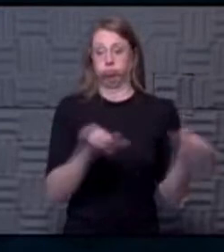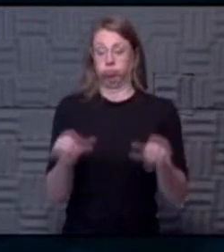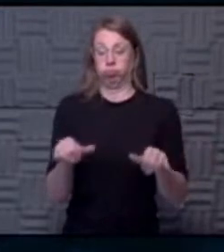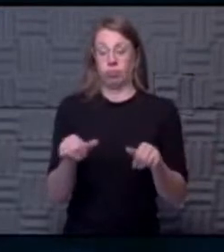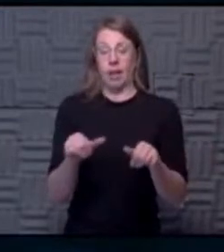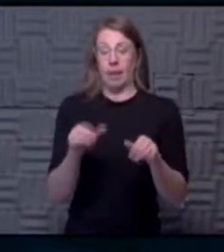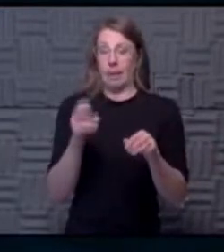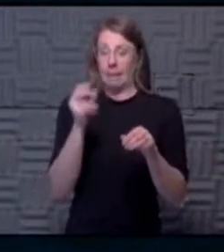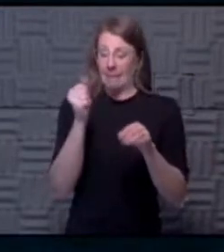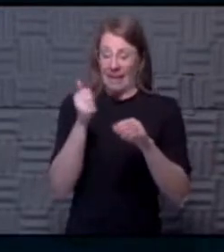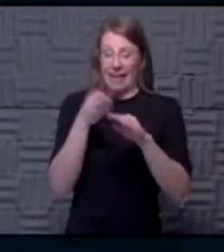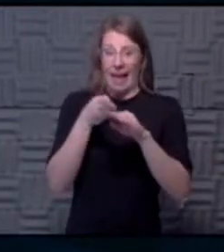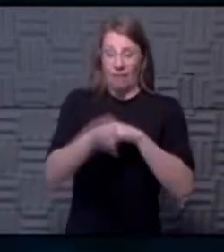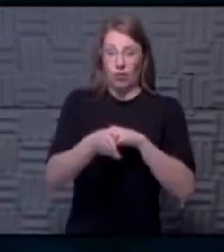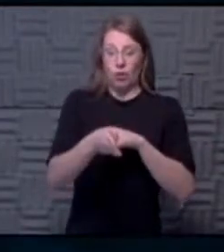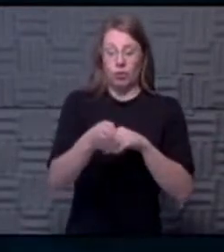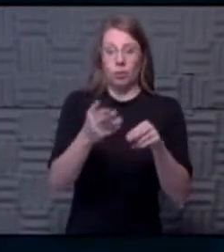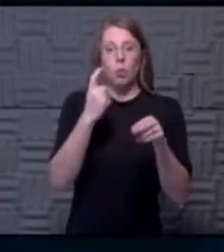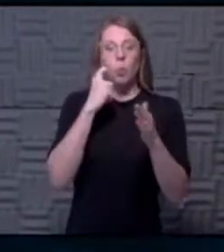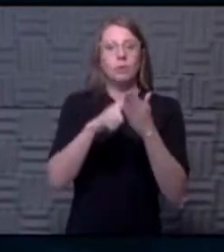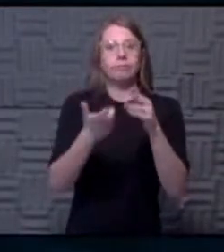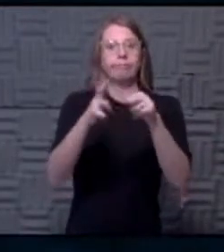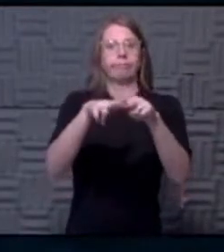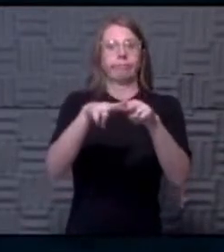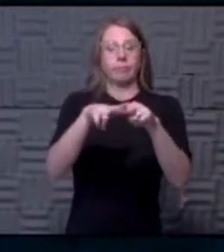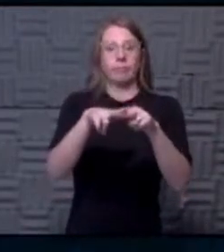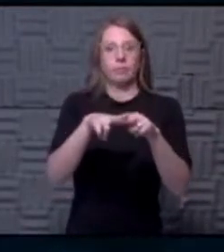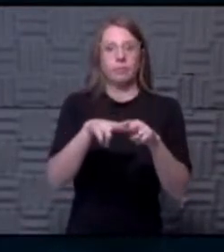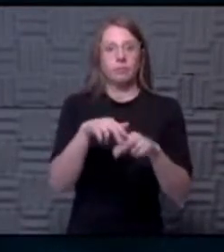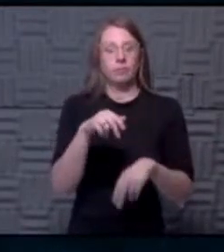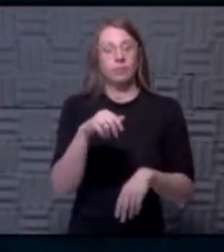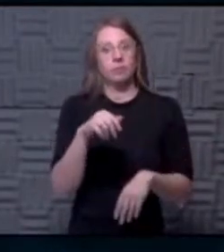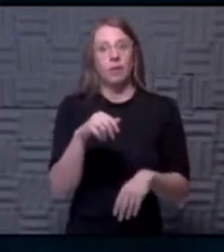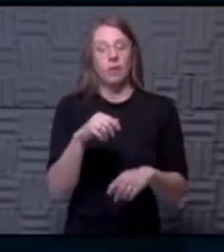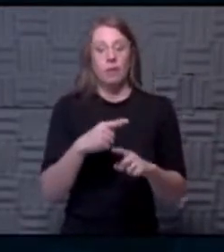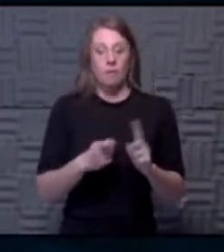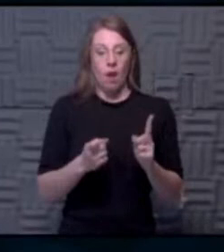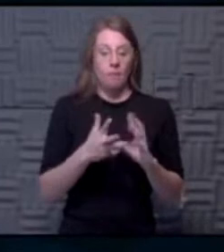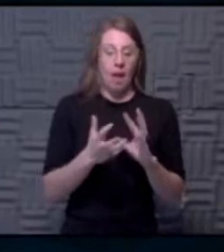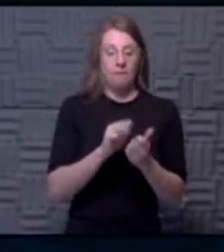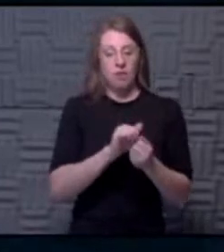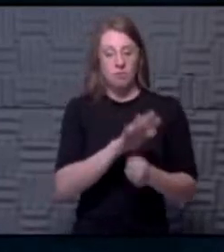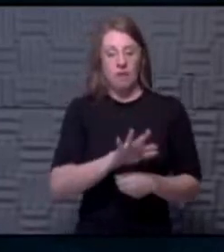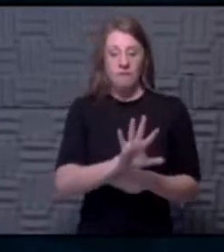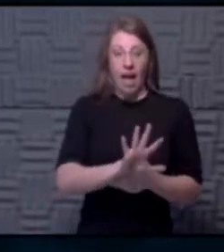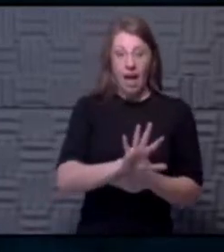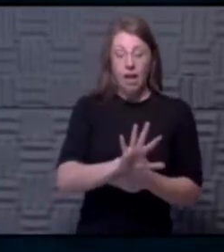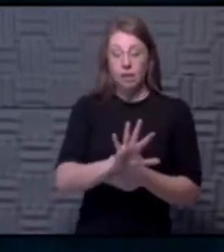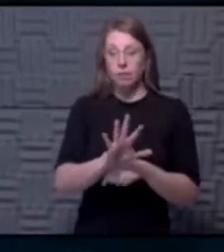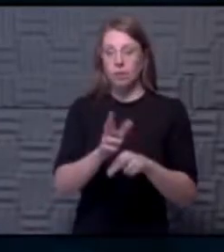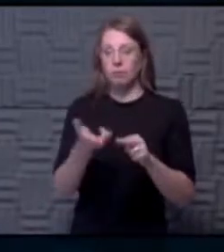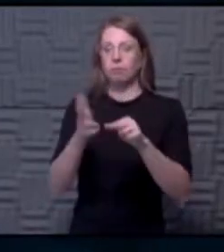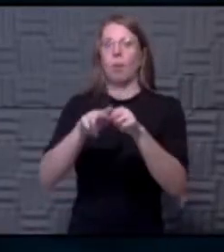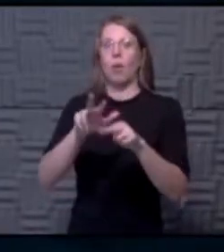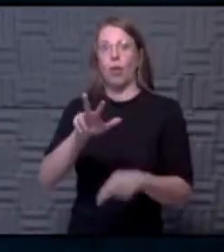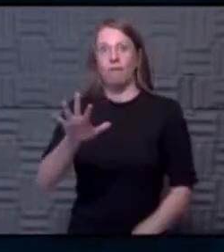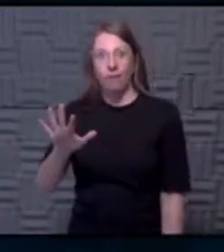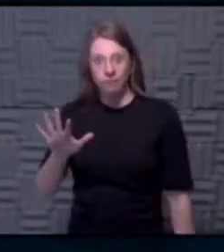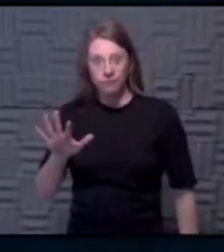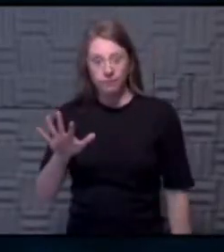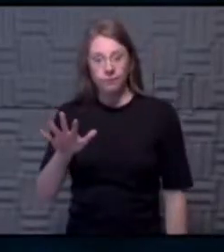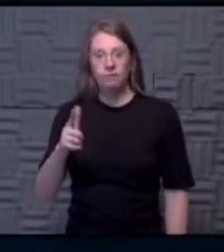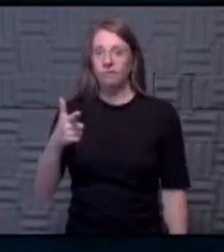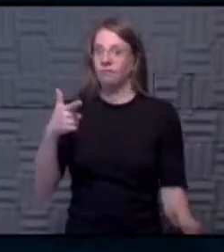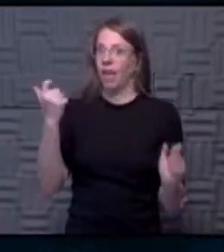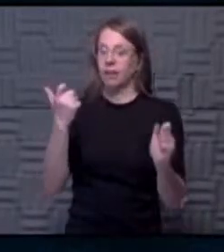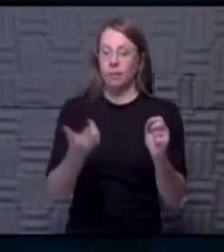Immediately following that, we saw an increase of several fold, actually. We went from averaging around 5 to averaging around 35 pretty